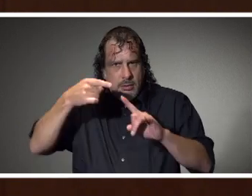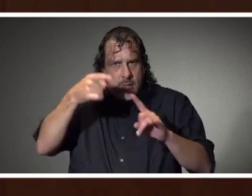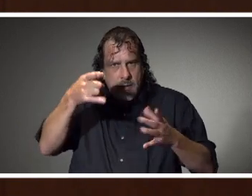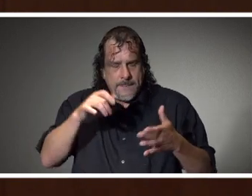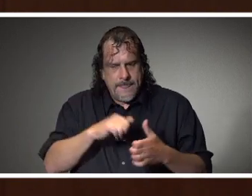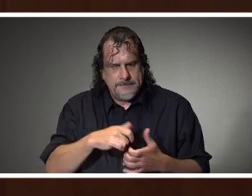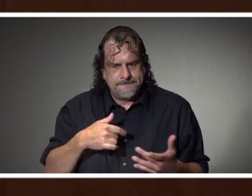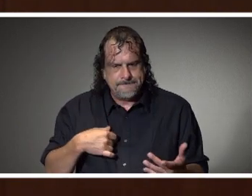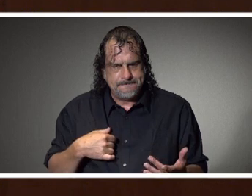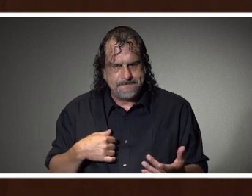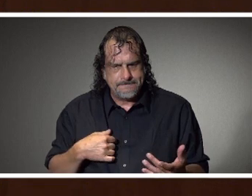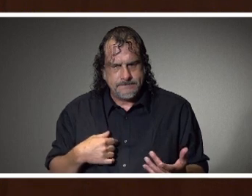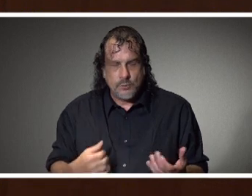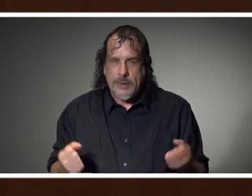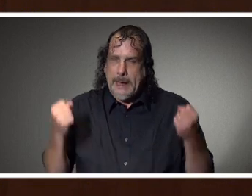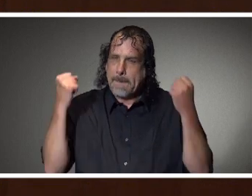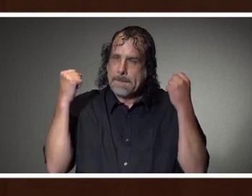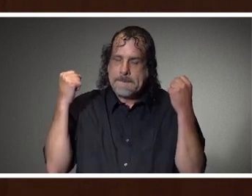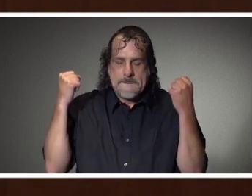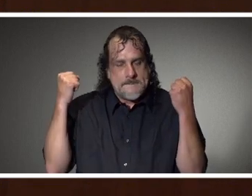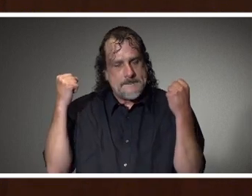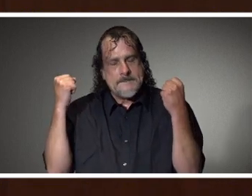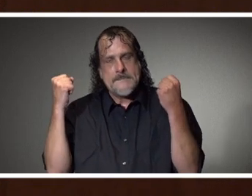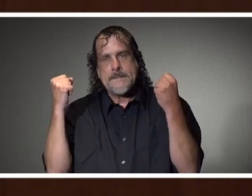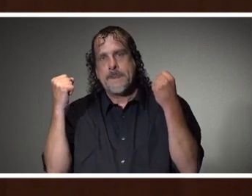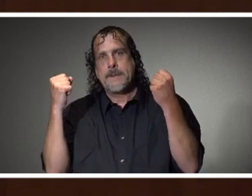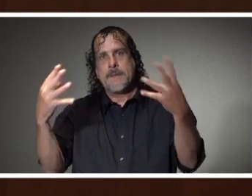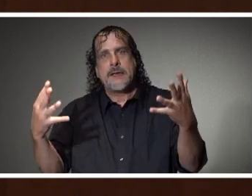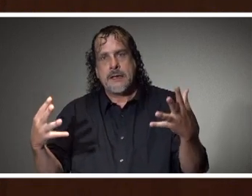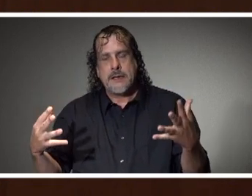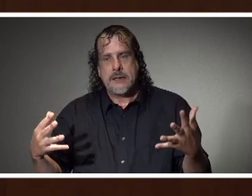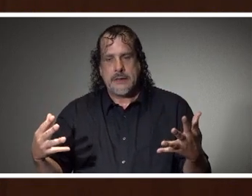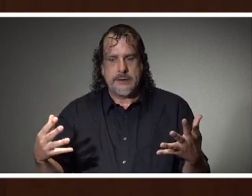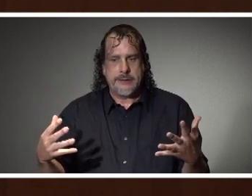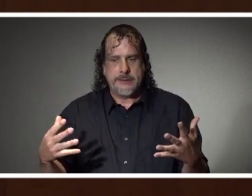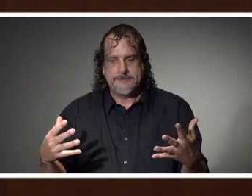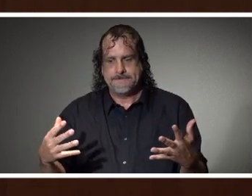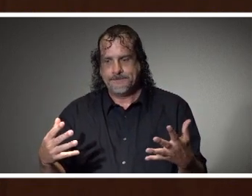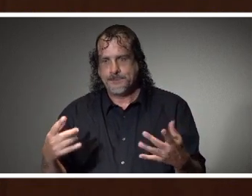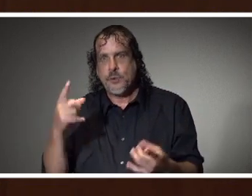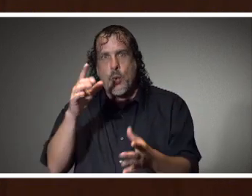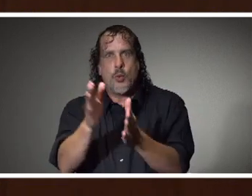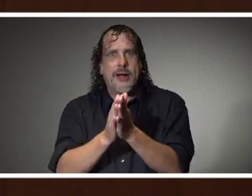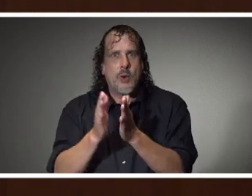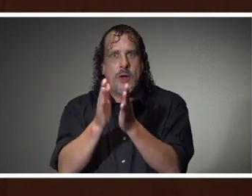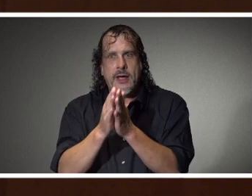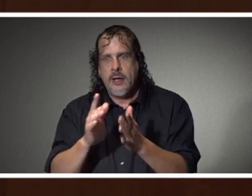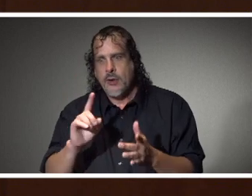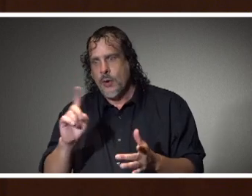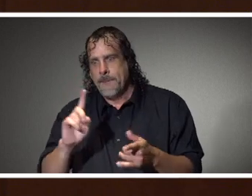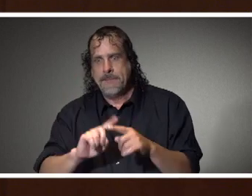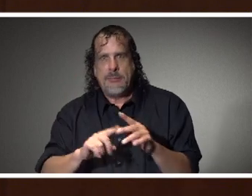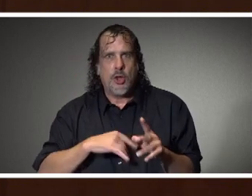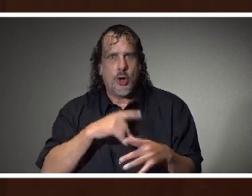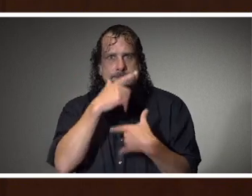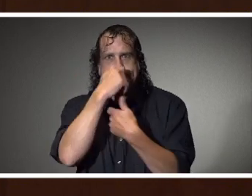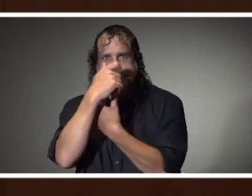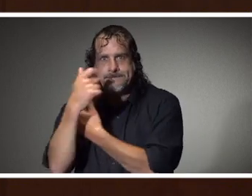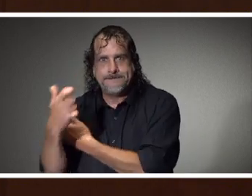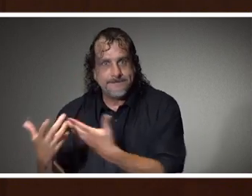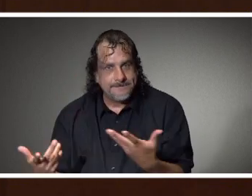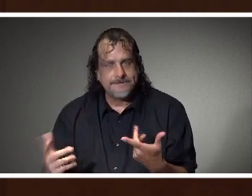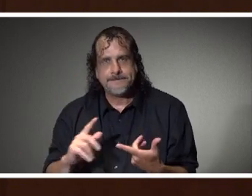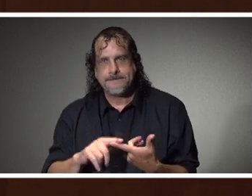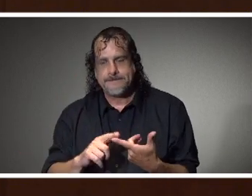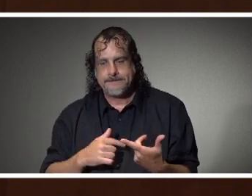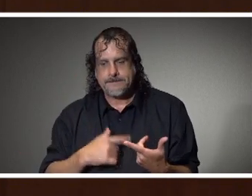get innumerable media requests, very specific things that folks are interested in. And one of our challenges has been we